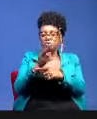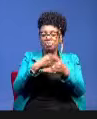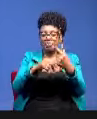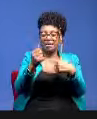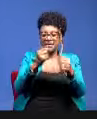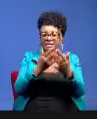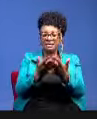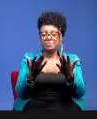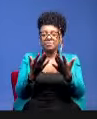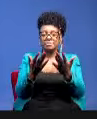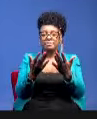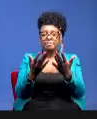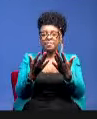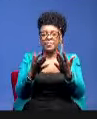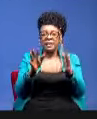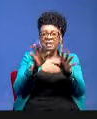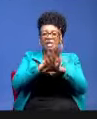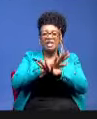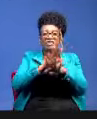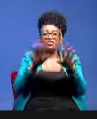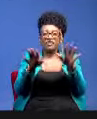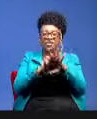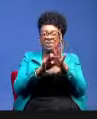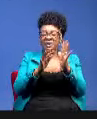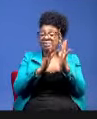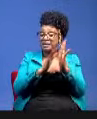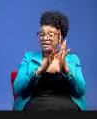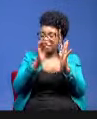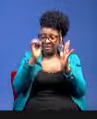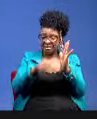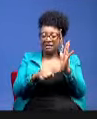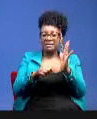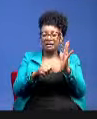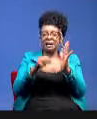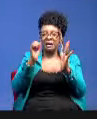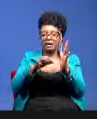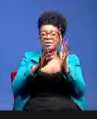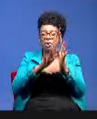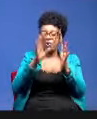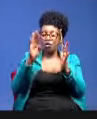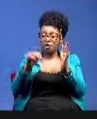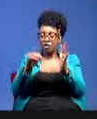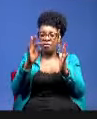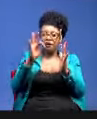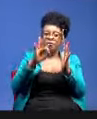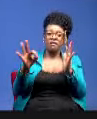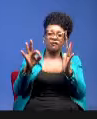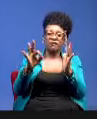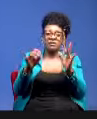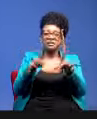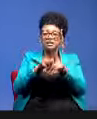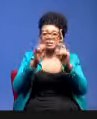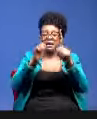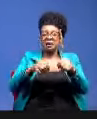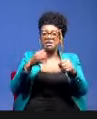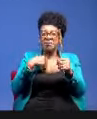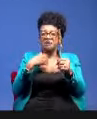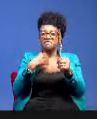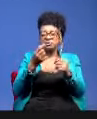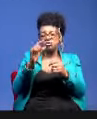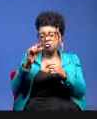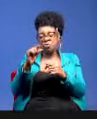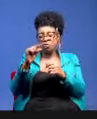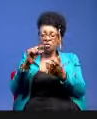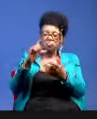I control everything that goes in this ring from my phone. I can switch this ring off, I can switch it on, and I can put in small amounts or medium amounts, you